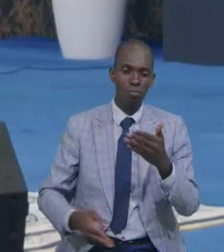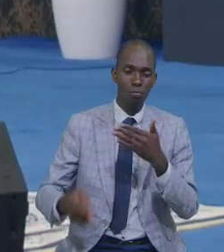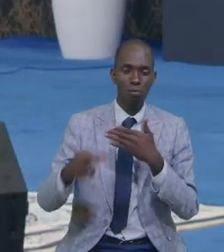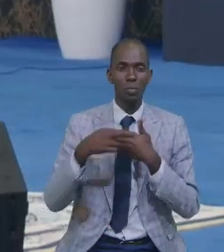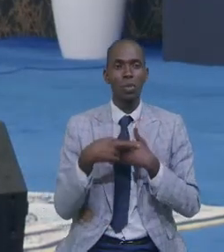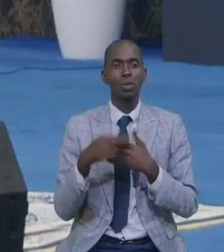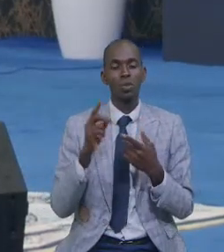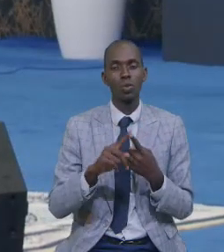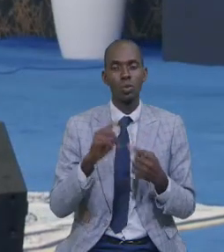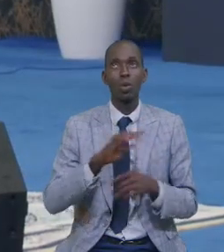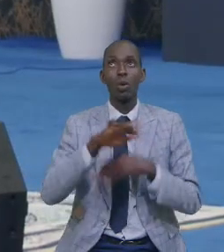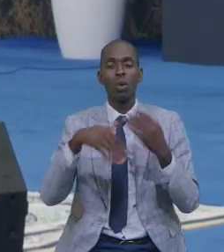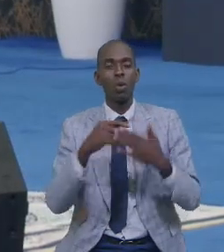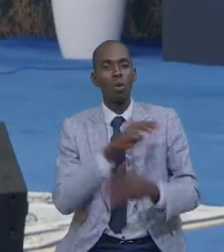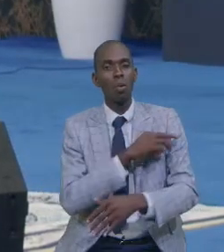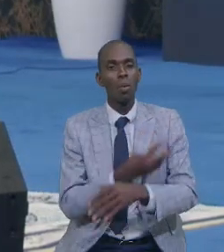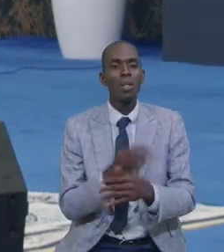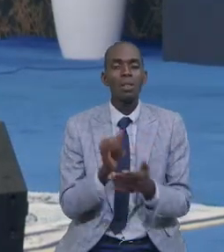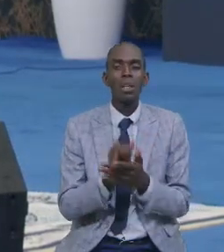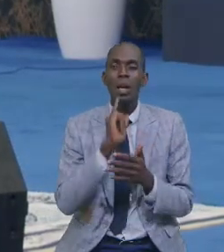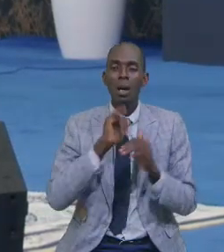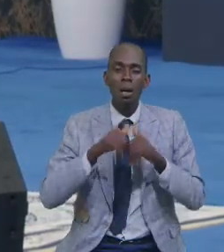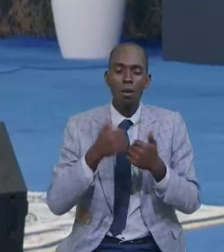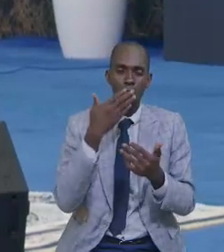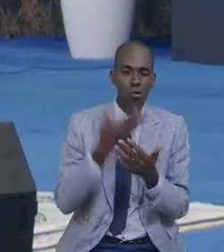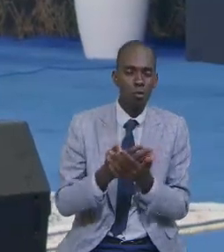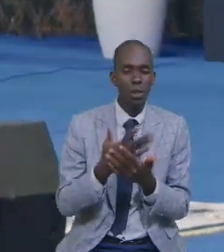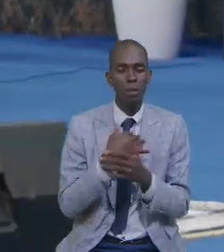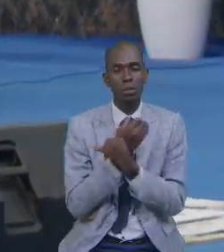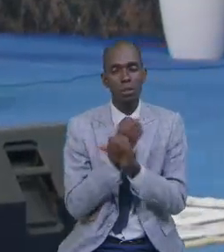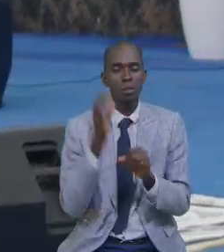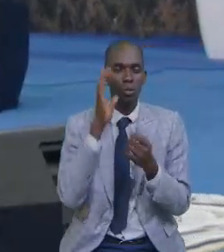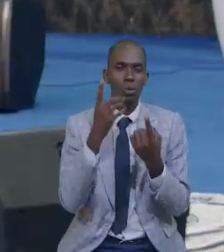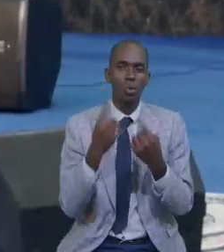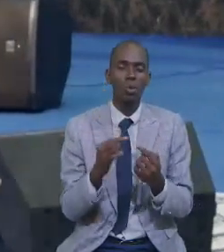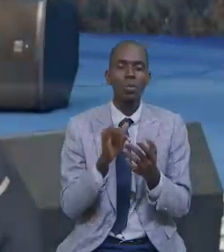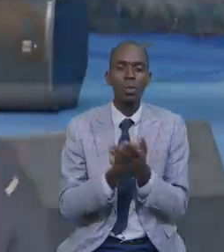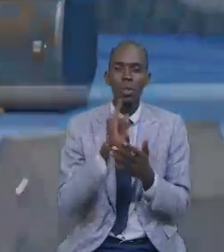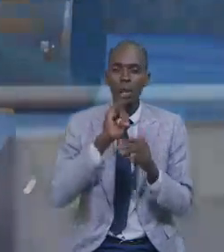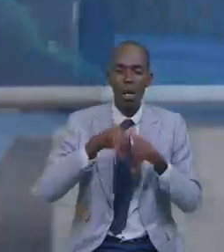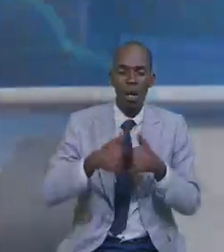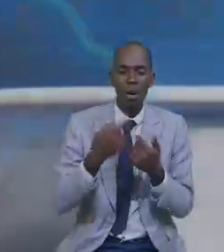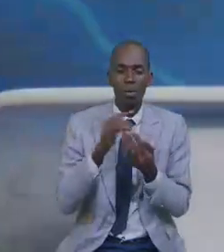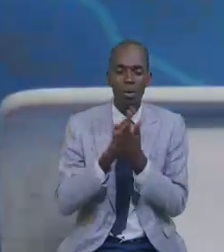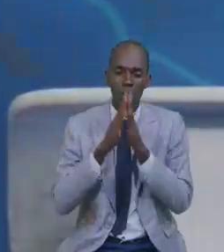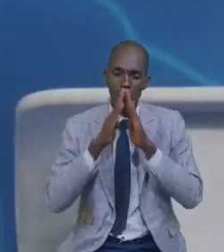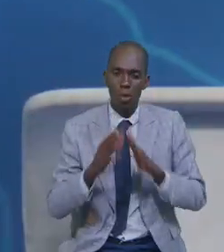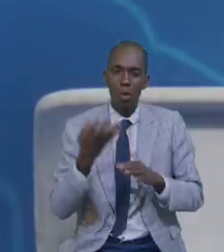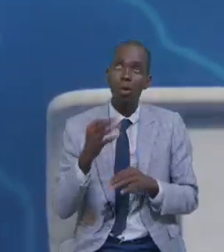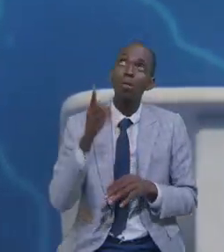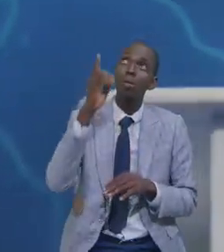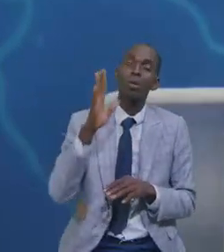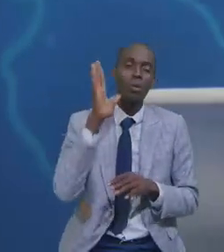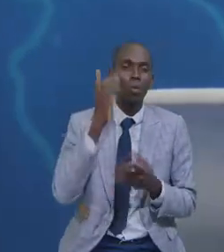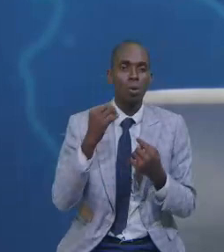to the Almighty. That's how good will come. That's how salvation will come. That's how the peace of God will come to you.